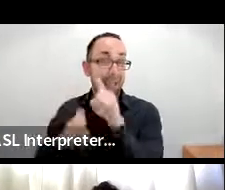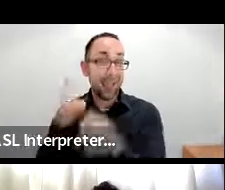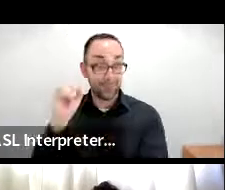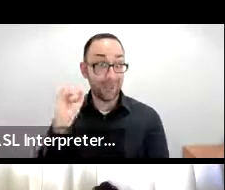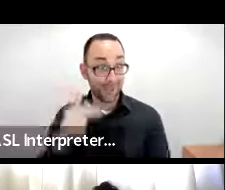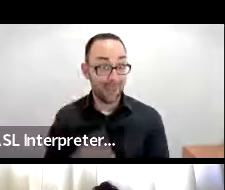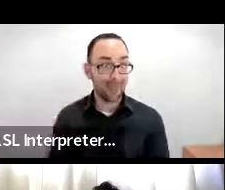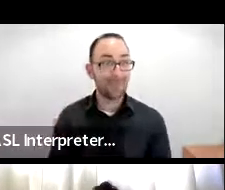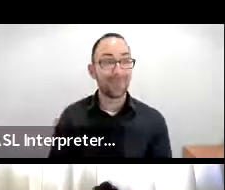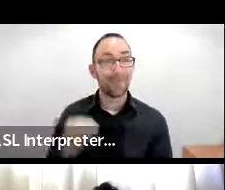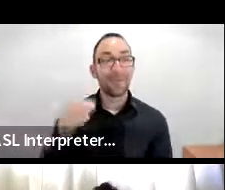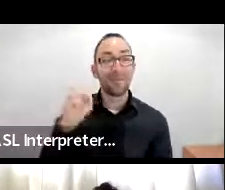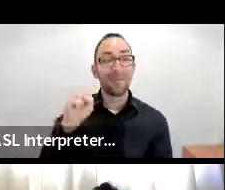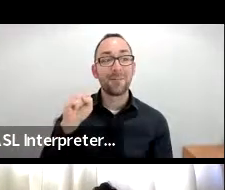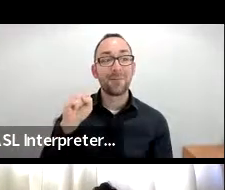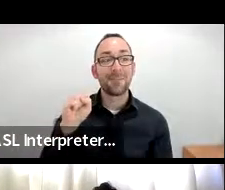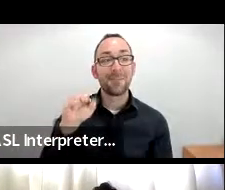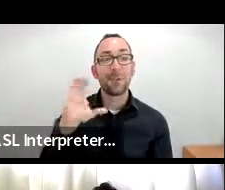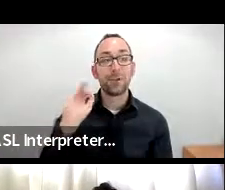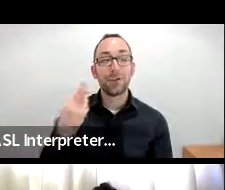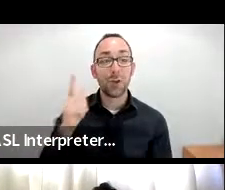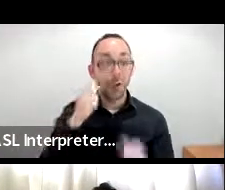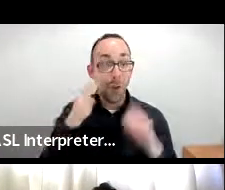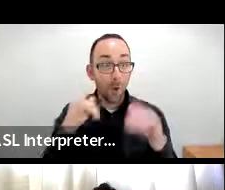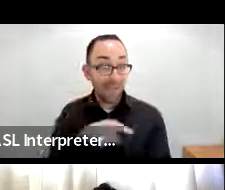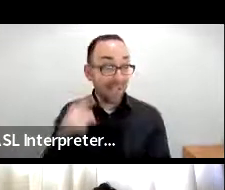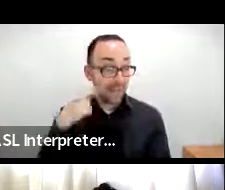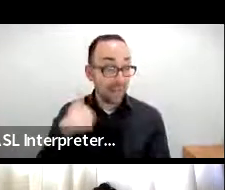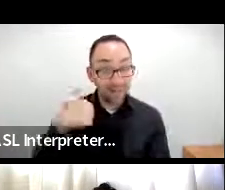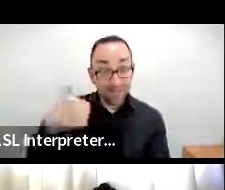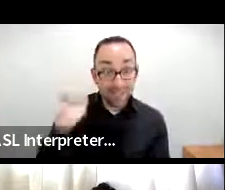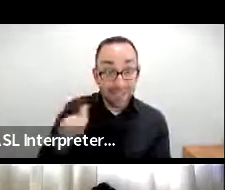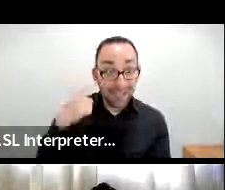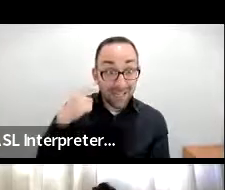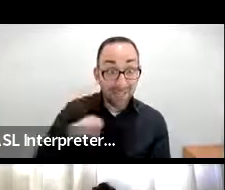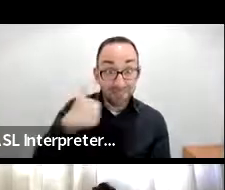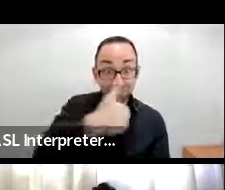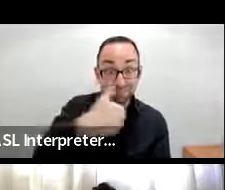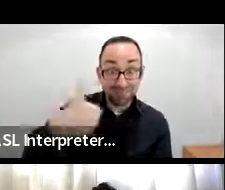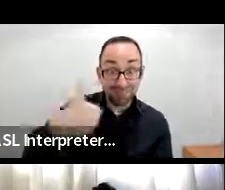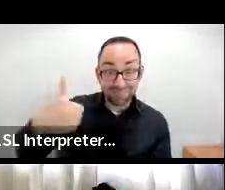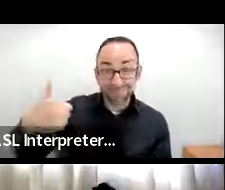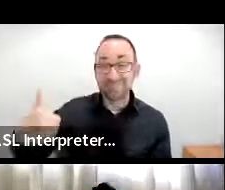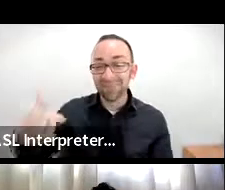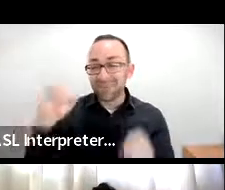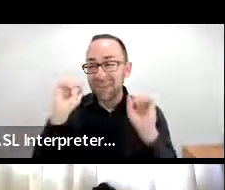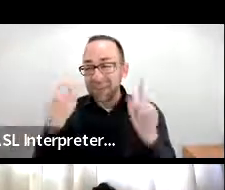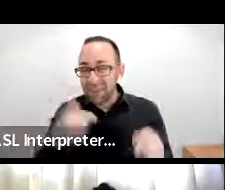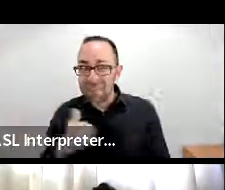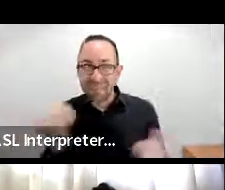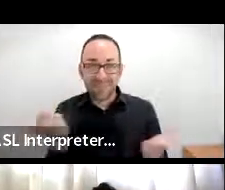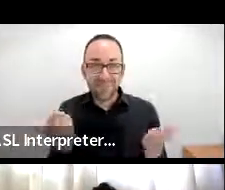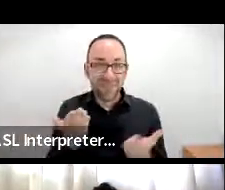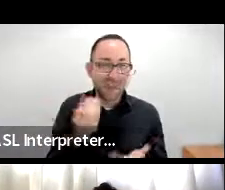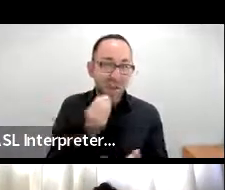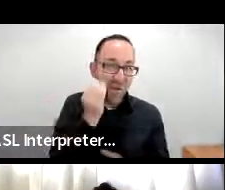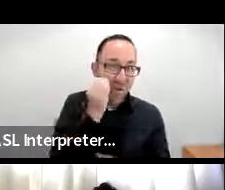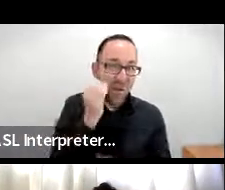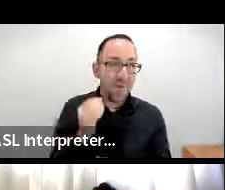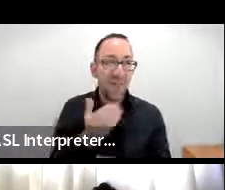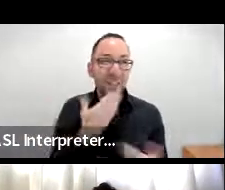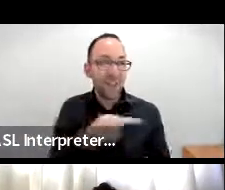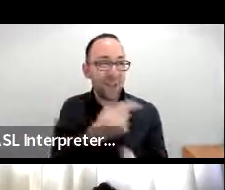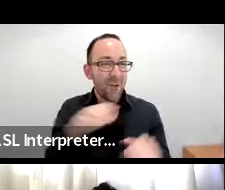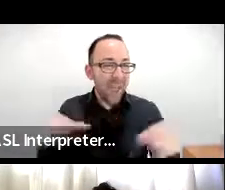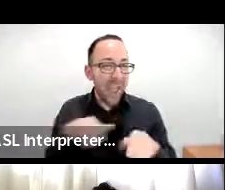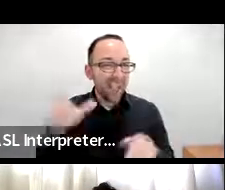Okay, everyone, hopefully you can hear me all right. Thumbs up if you can hear me, just to make sure. because I'm at home. Thank you, active listeners.